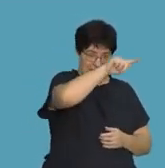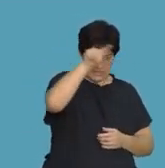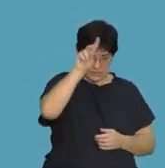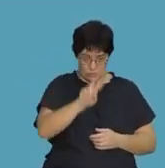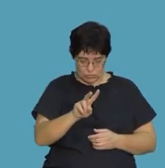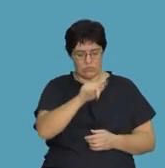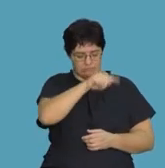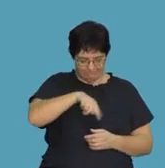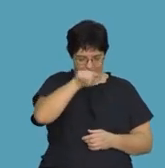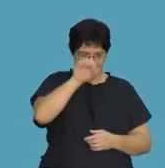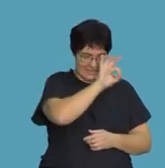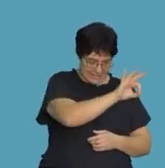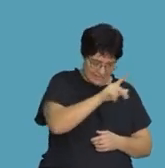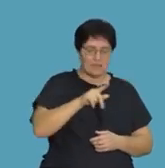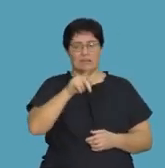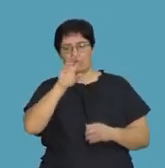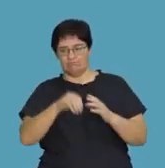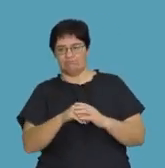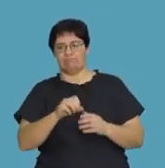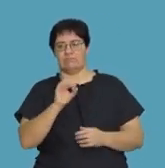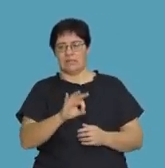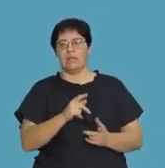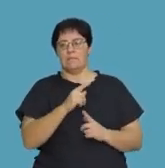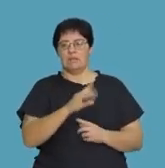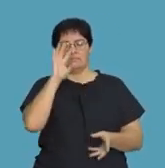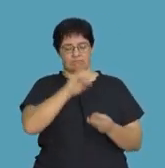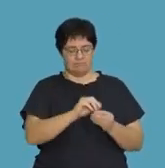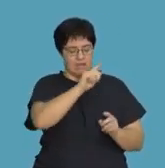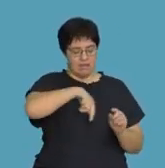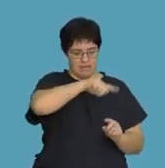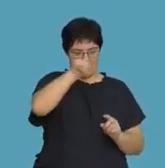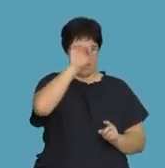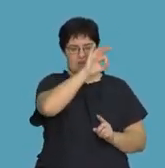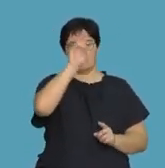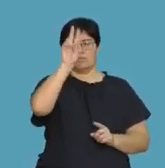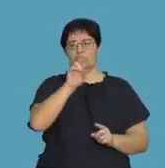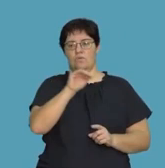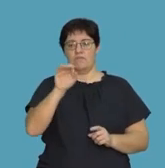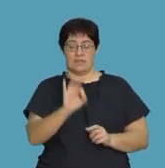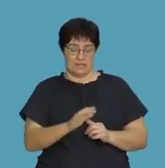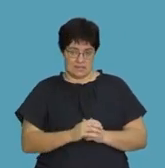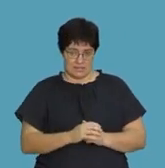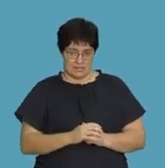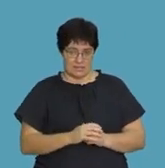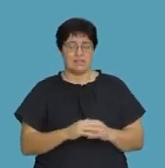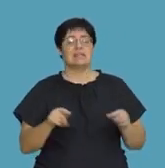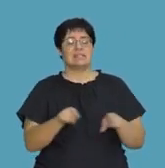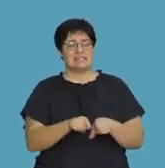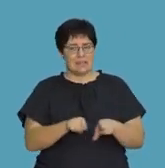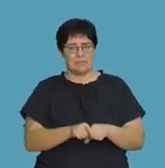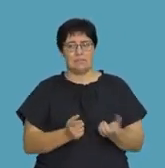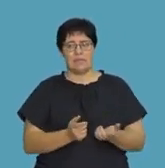then it will be 2 over 3, and all of this will be inside the cube root. This is more or less the same as the laws